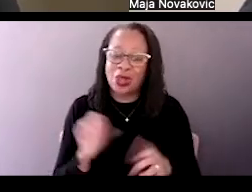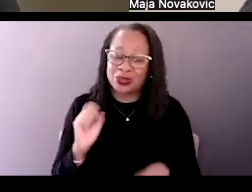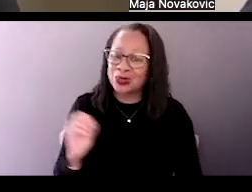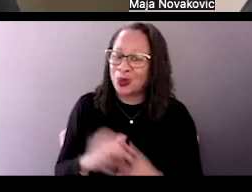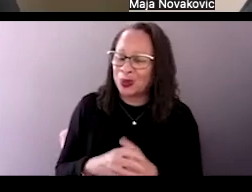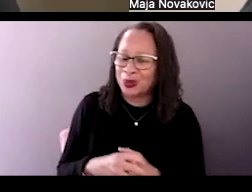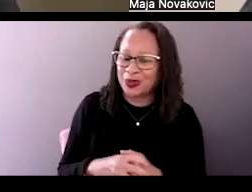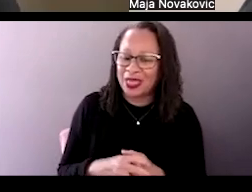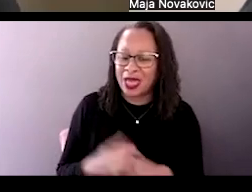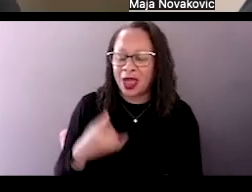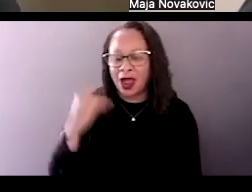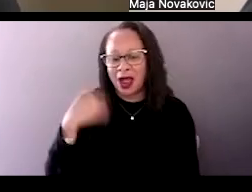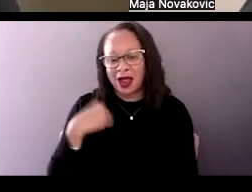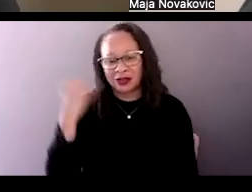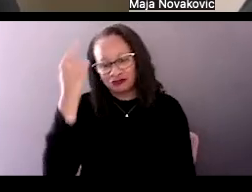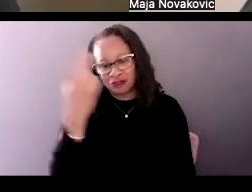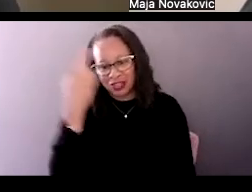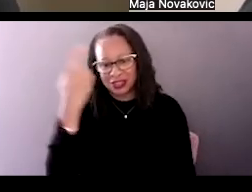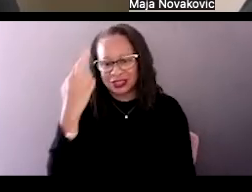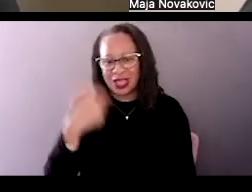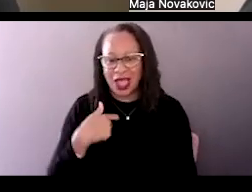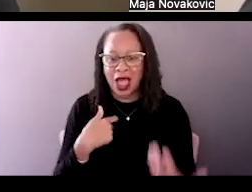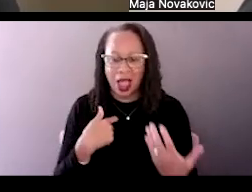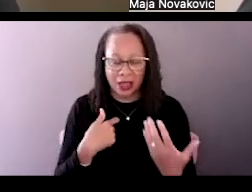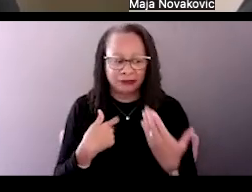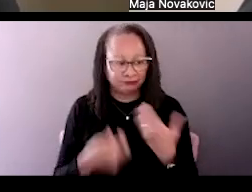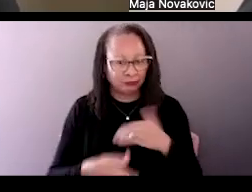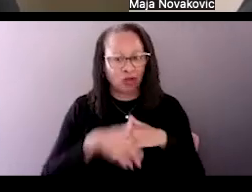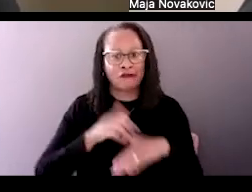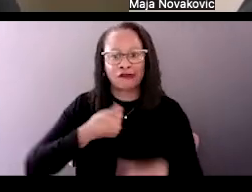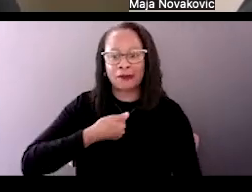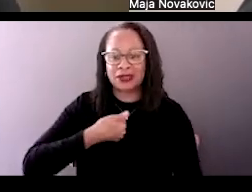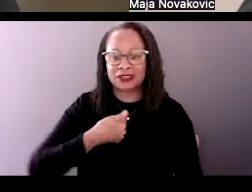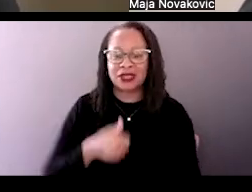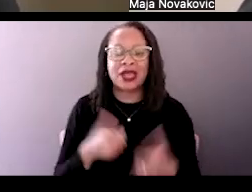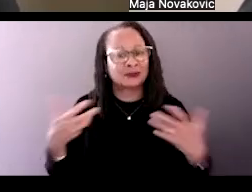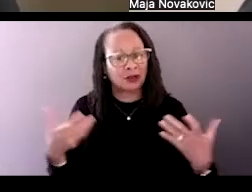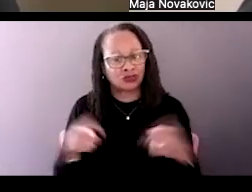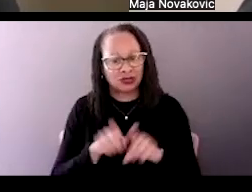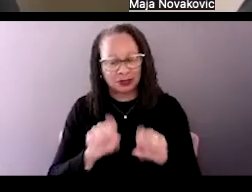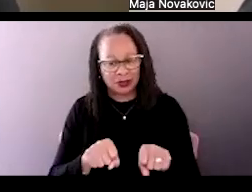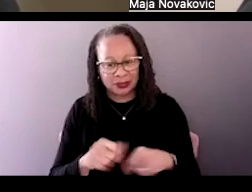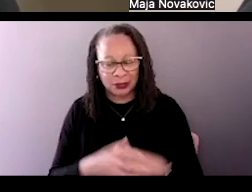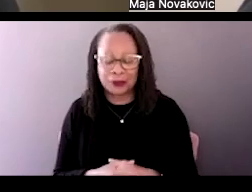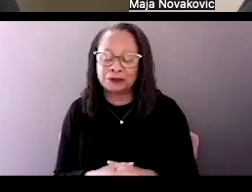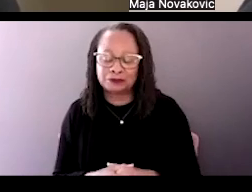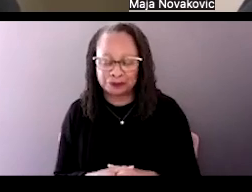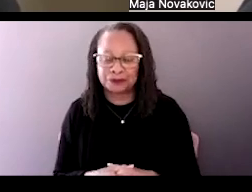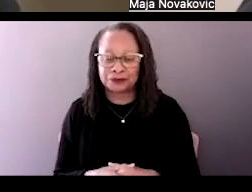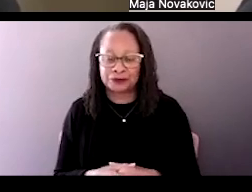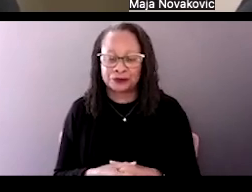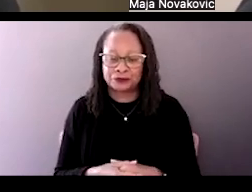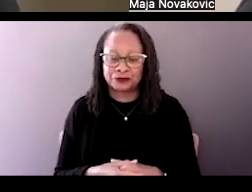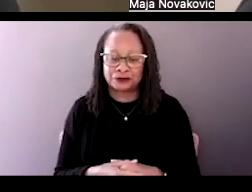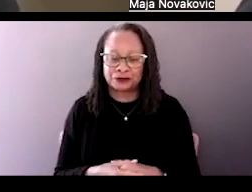I realized that I covered myself as much as I could, as saying